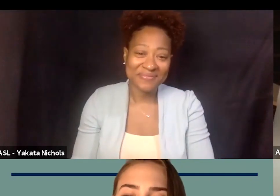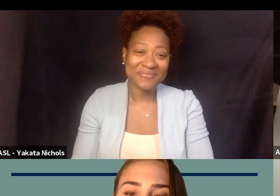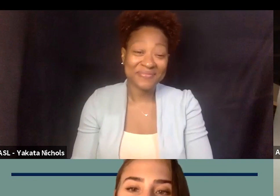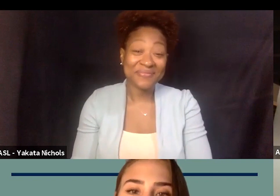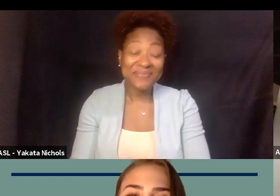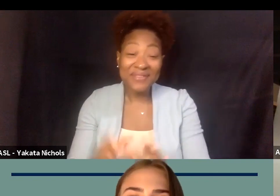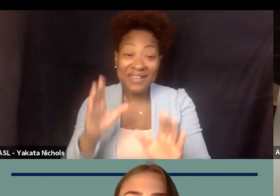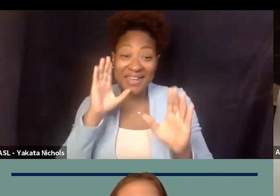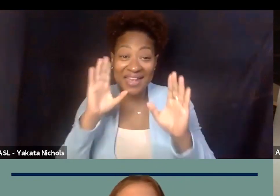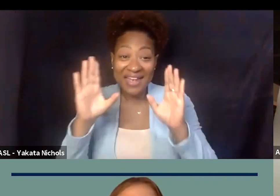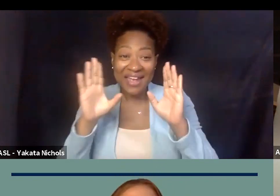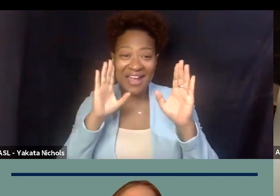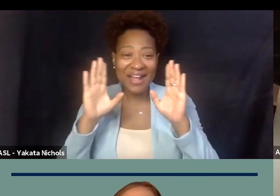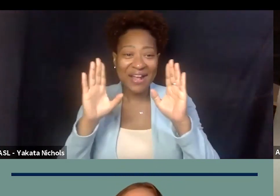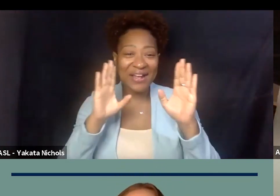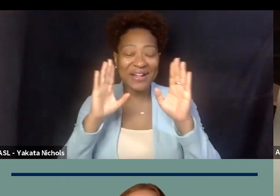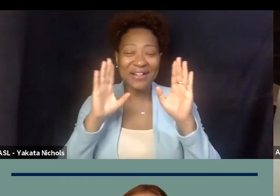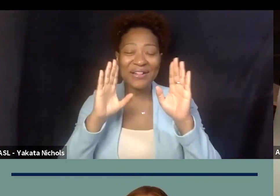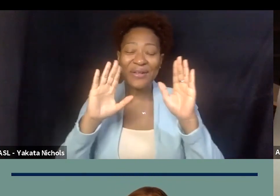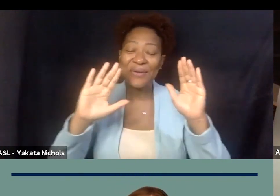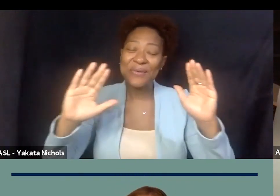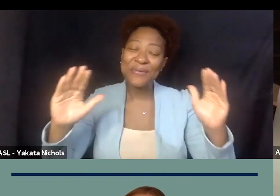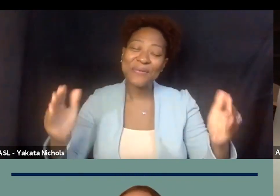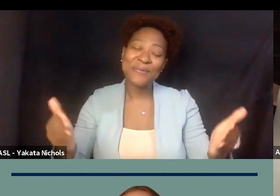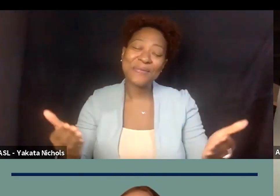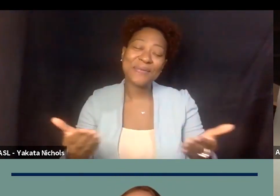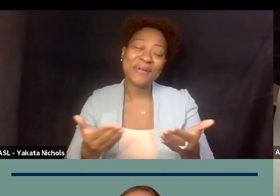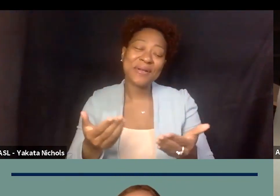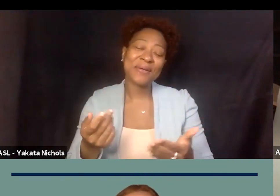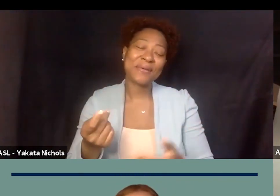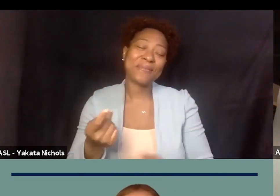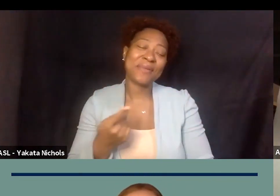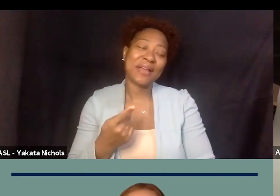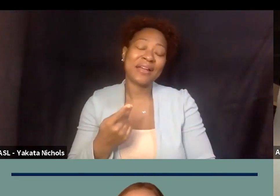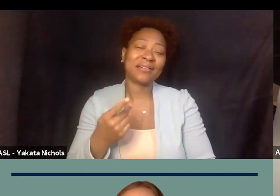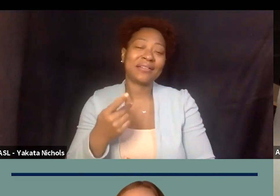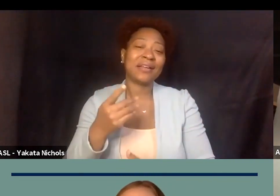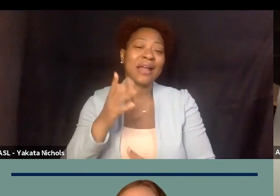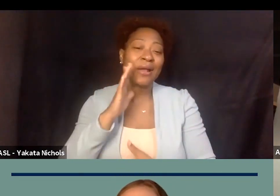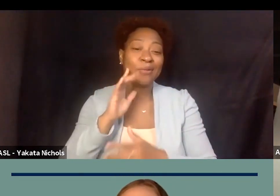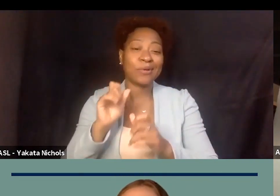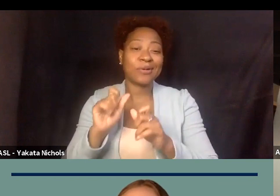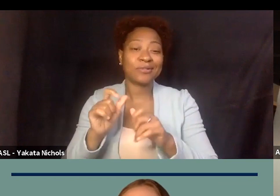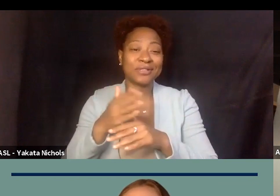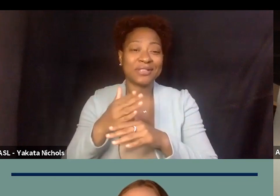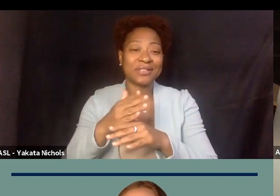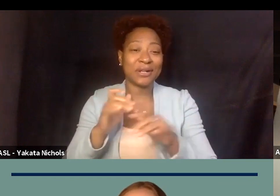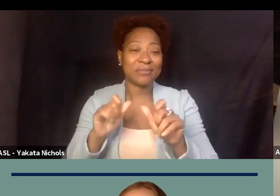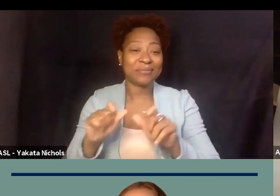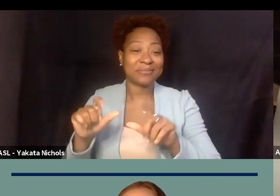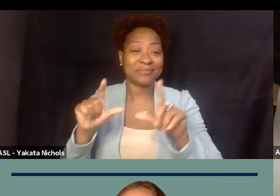Hello, welcome back. I'm going to share my screen again.